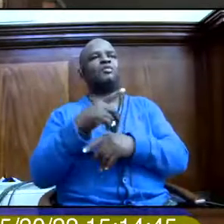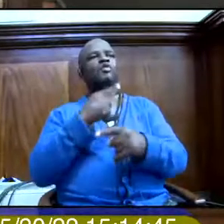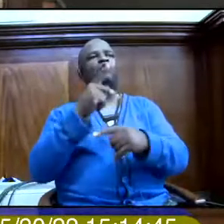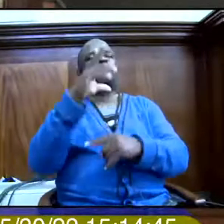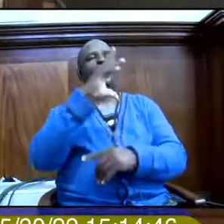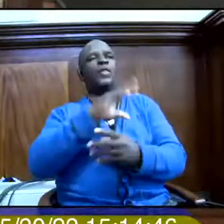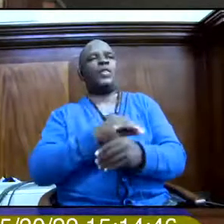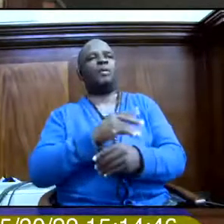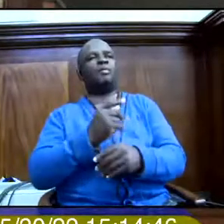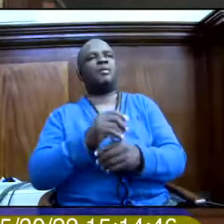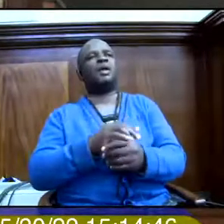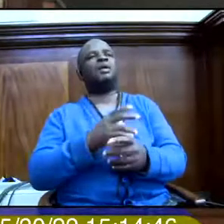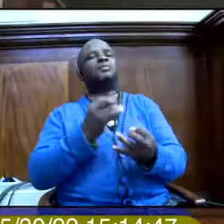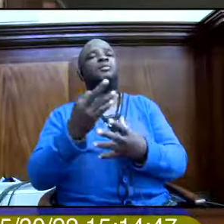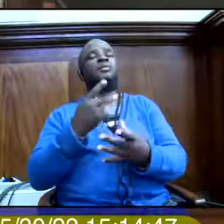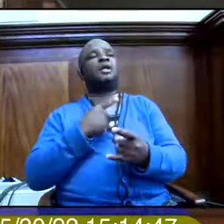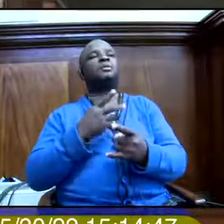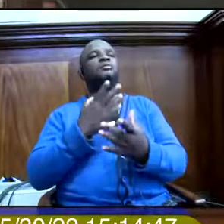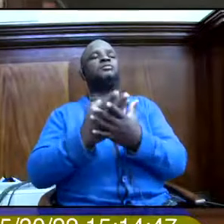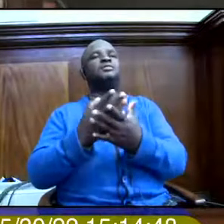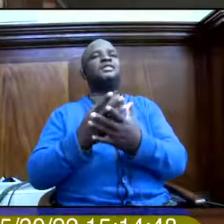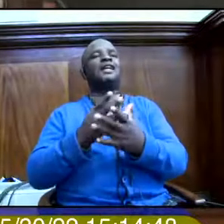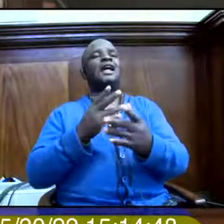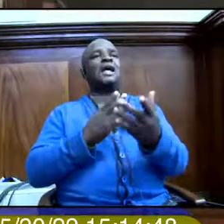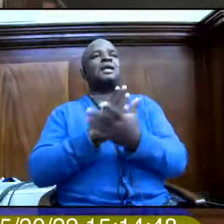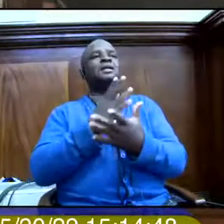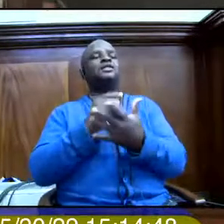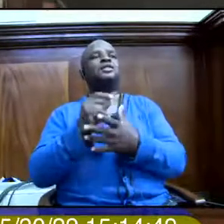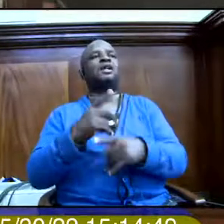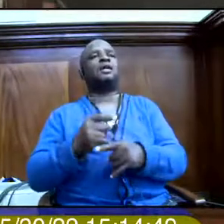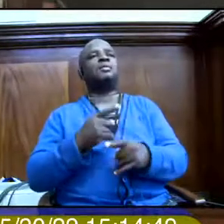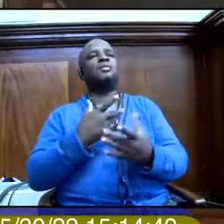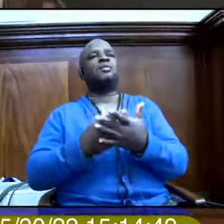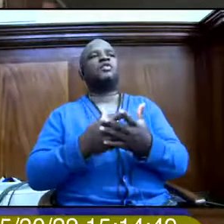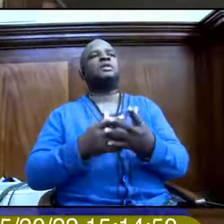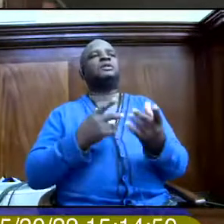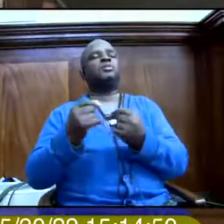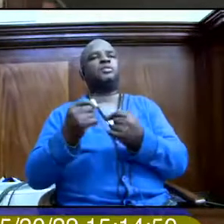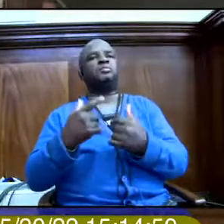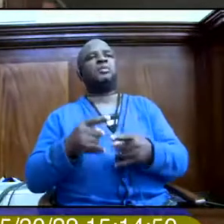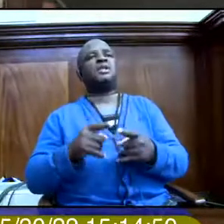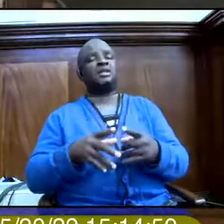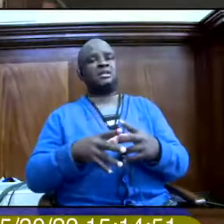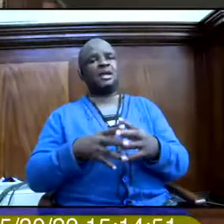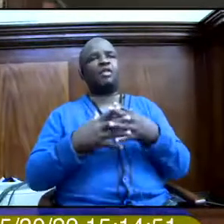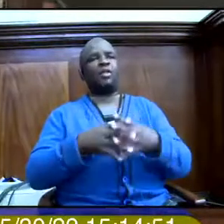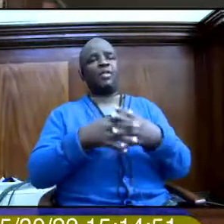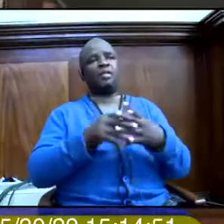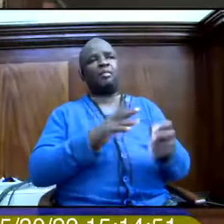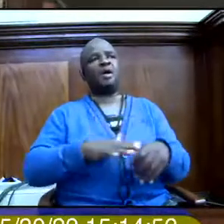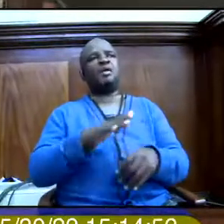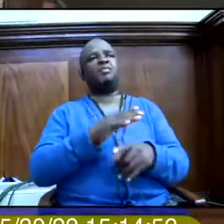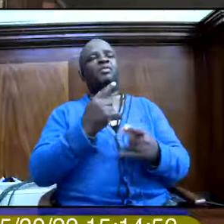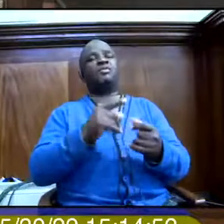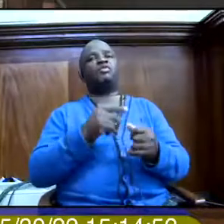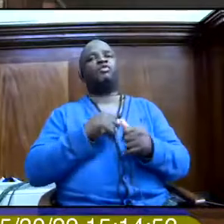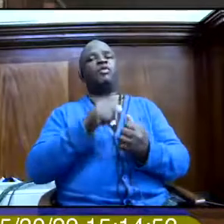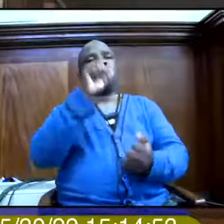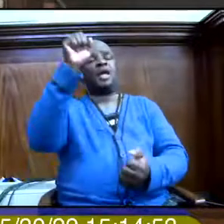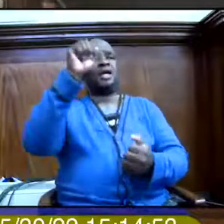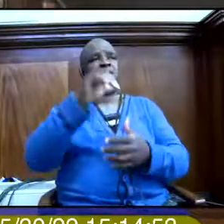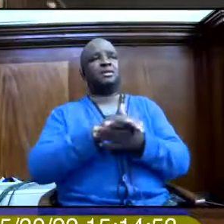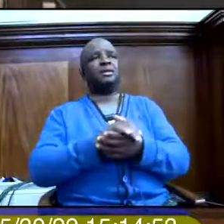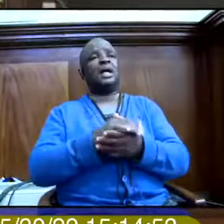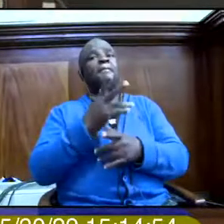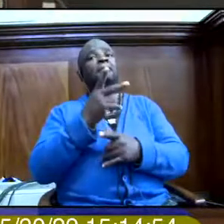to strike and provoked the volatility of the situation on the picket line in many of this type of